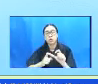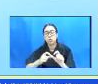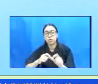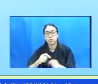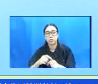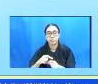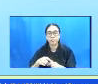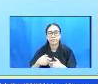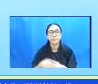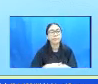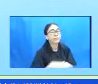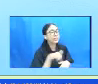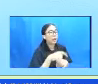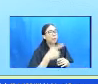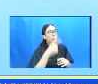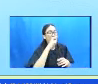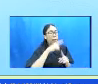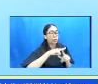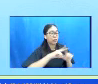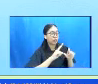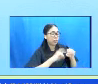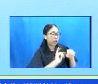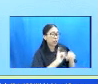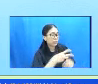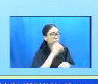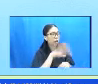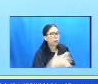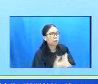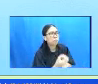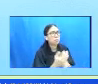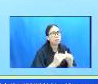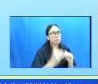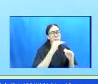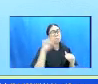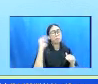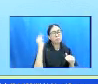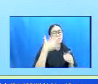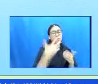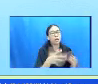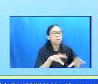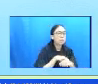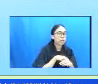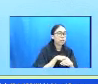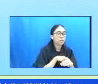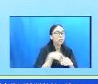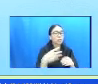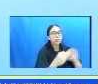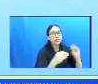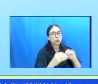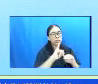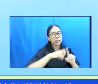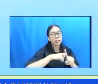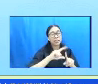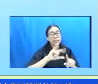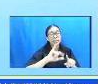on the different levels of government being involved in the climate discussions. Maybe Pataki, you can say a bit more on